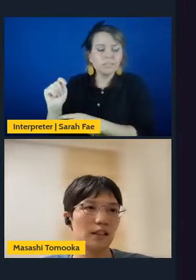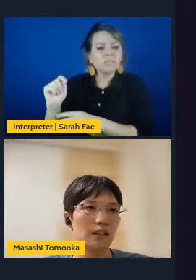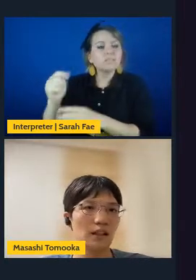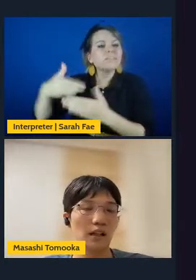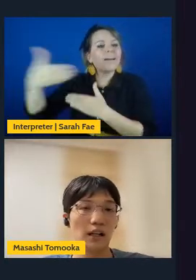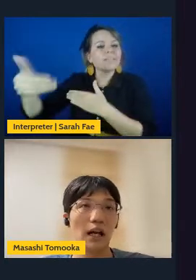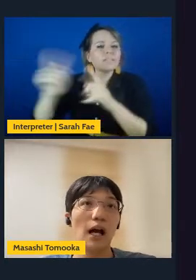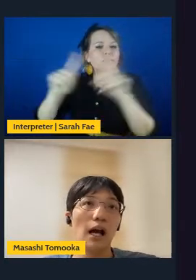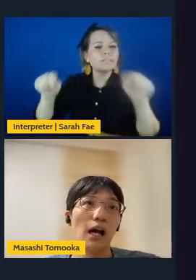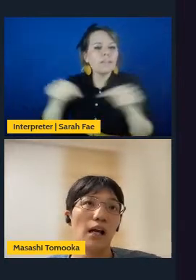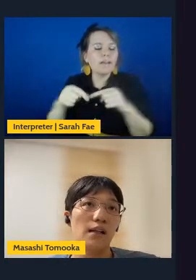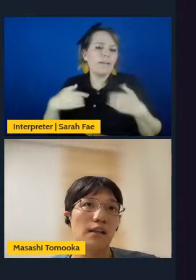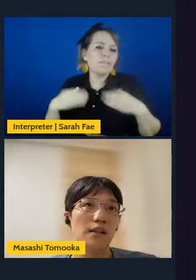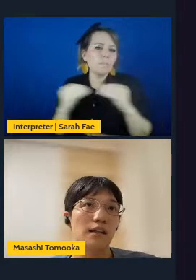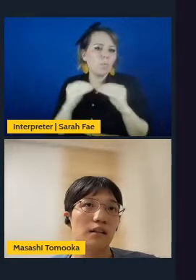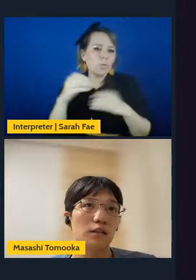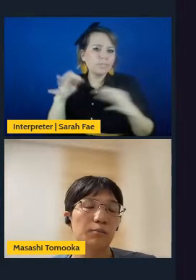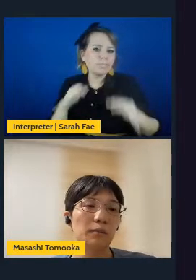slides.